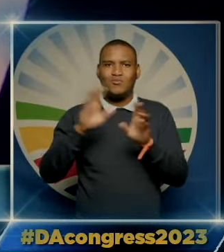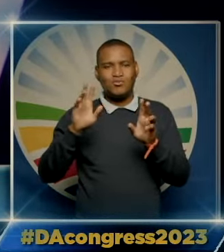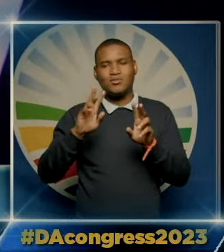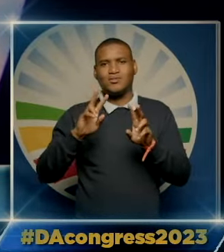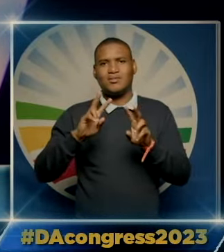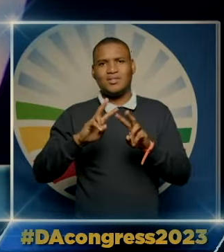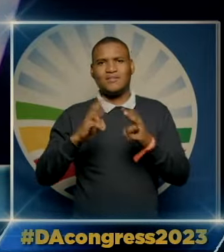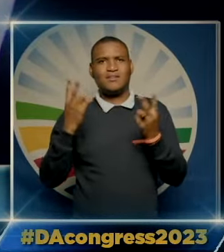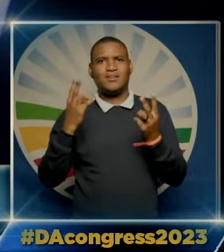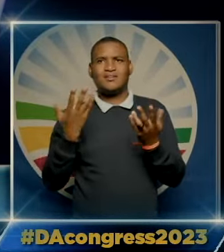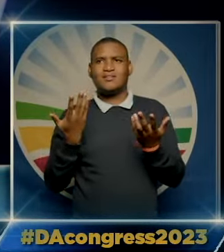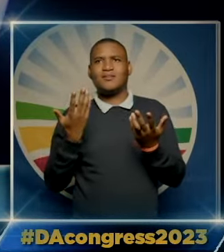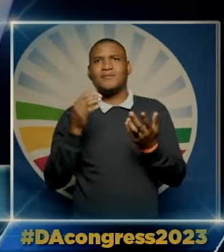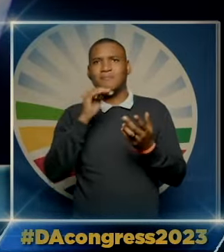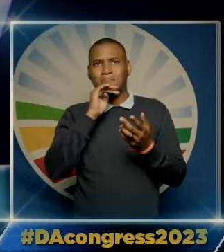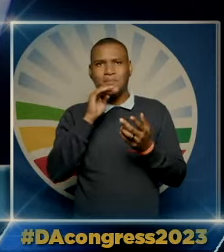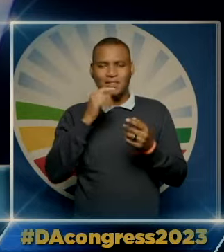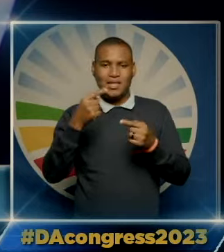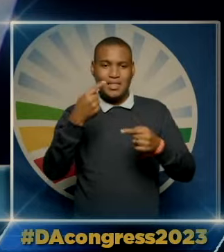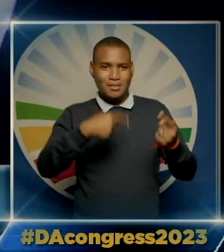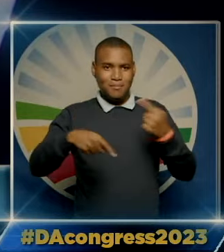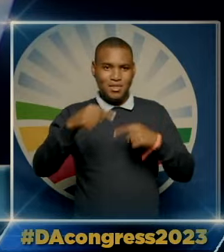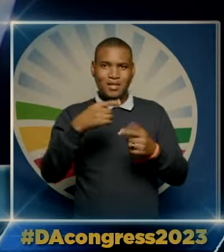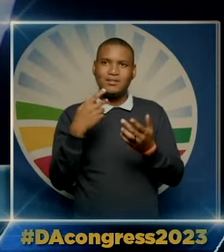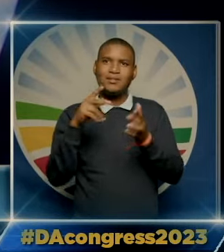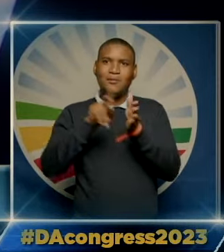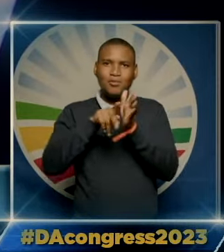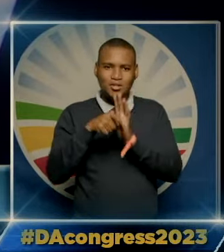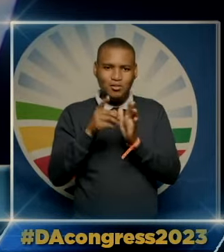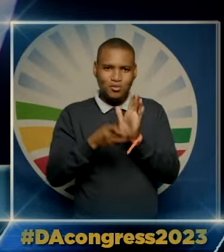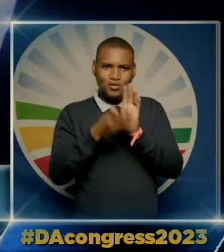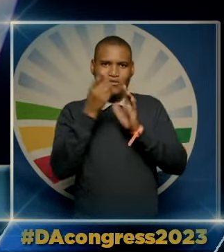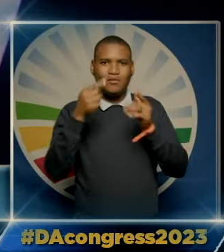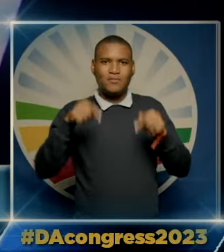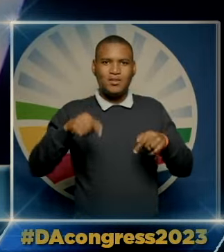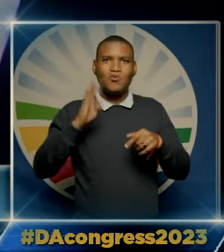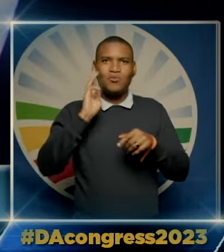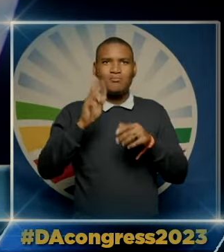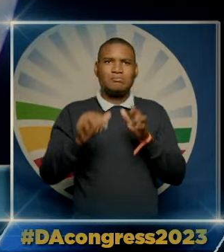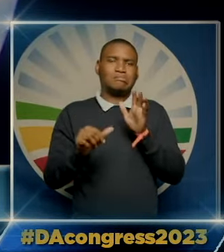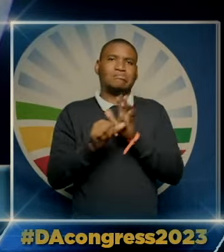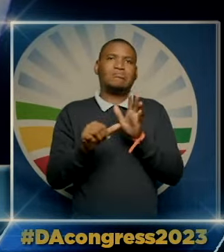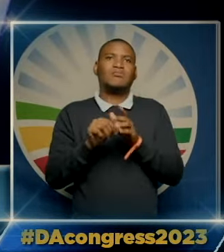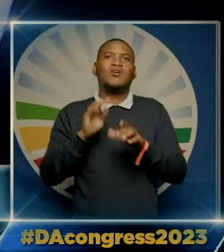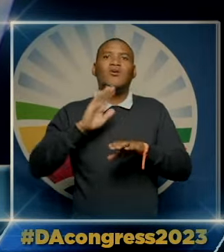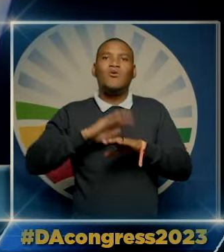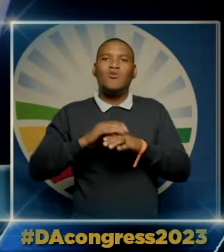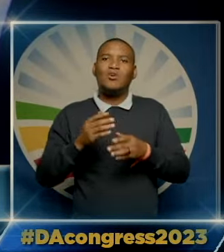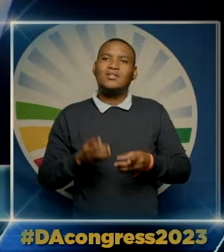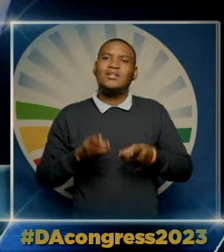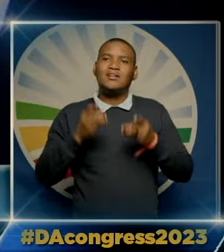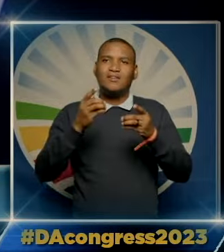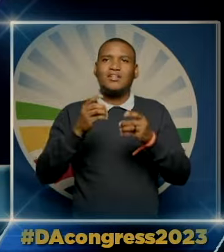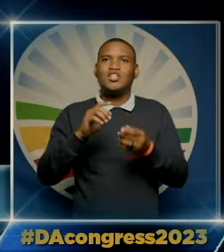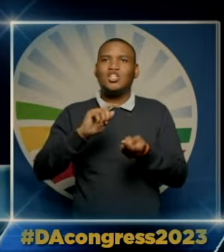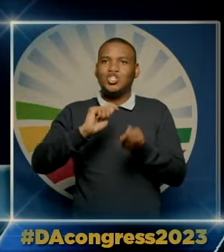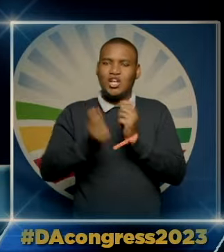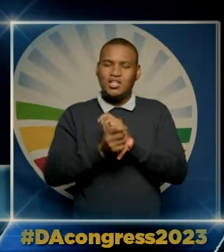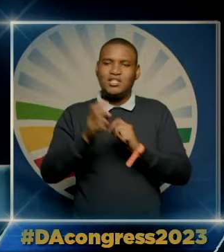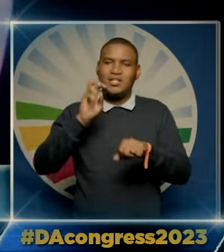And so the debates that are going on here, the policy that will be developed, will be crucial on delivering the change needed by South